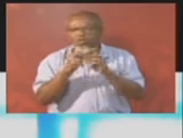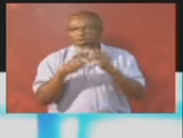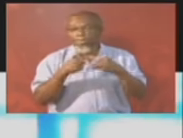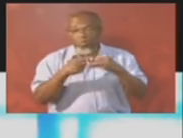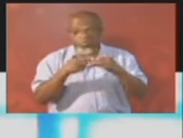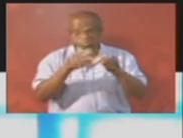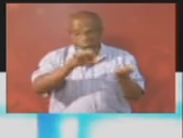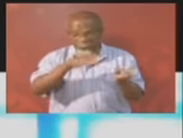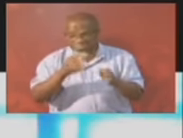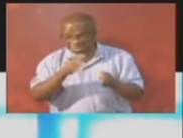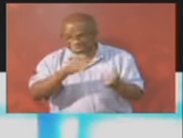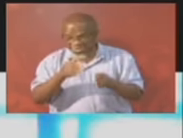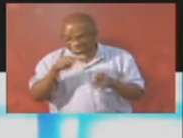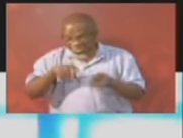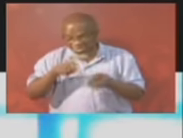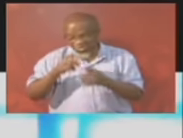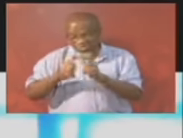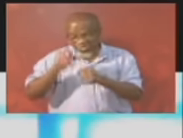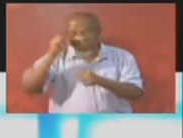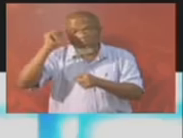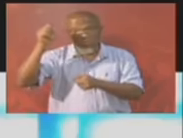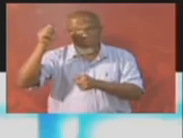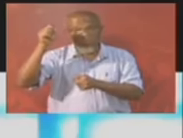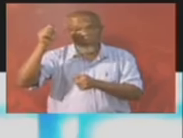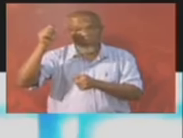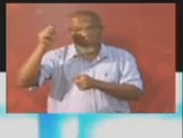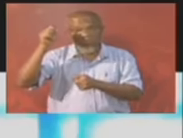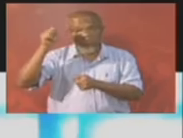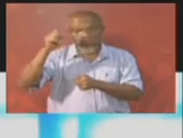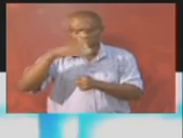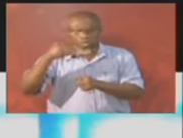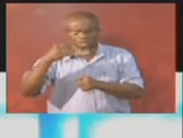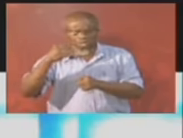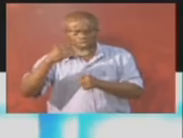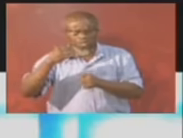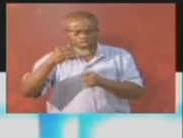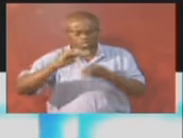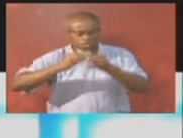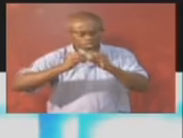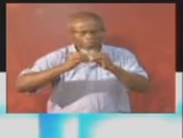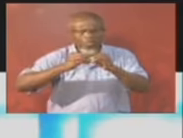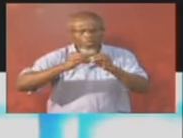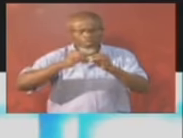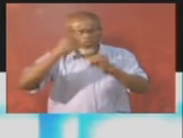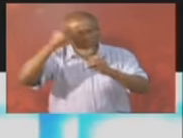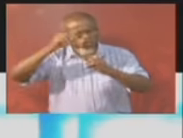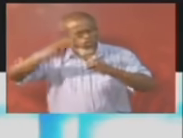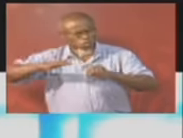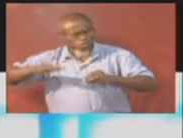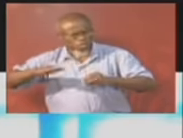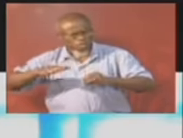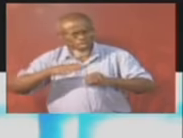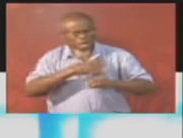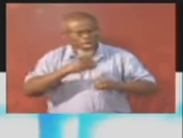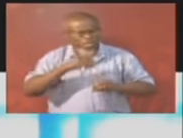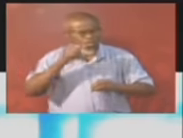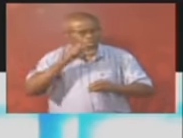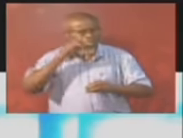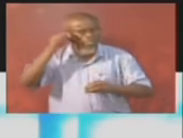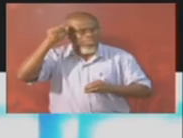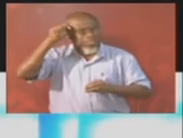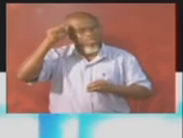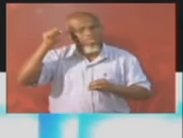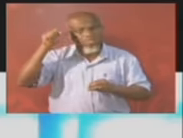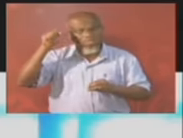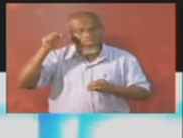And secondly, as it pertains to data on children and teenagers, if you can just talk a little